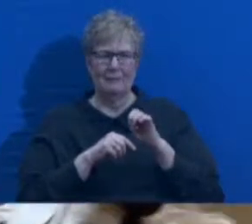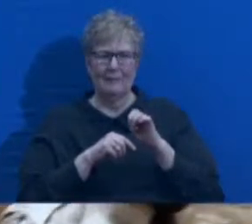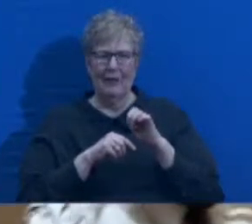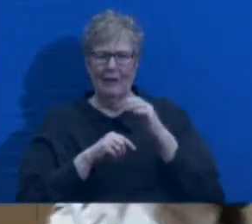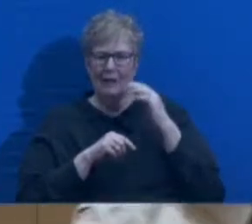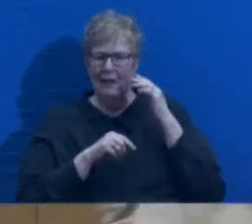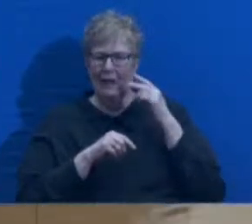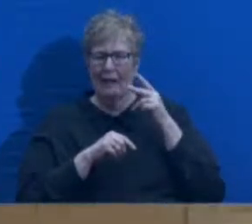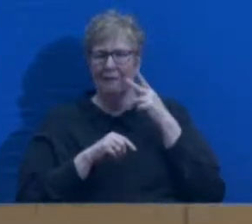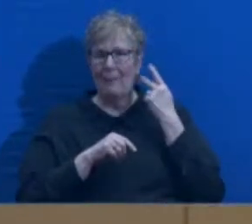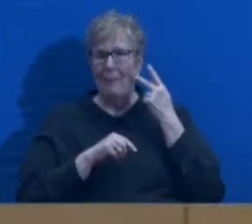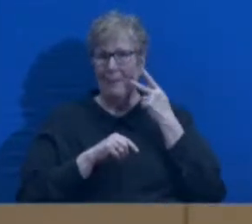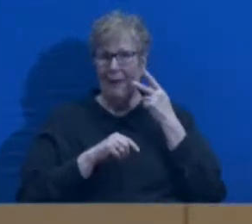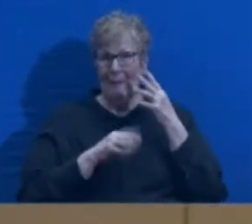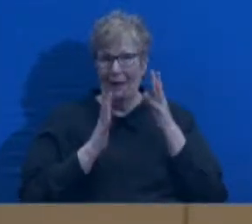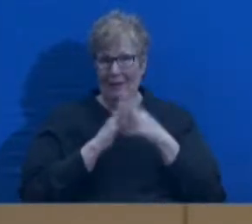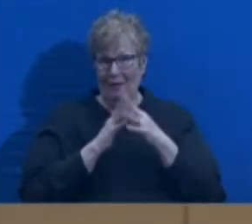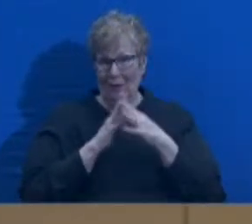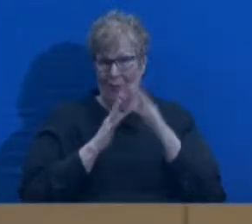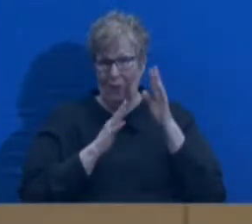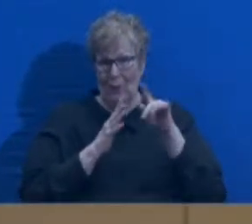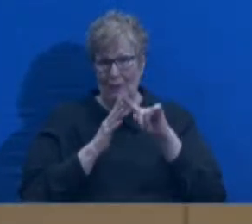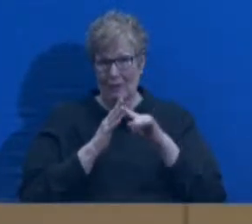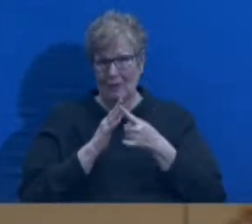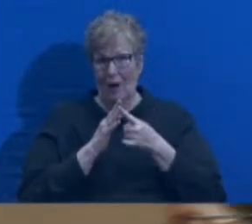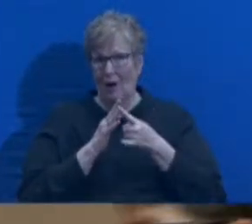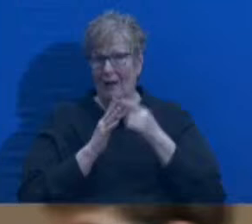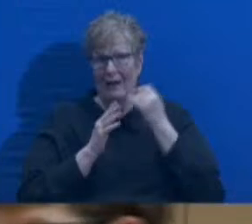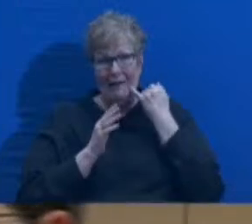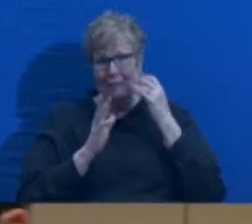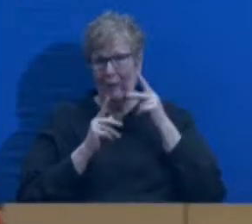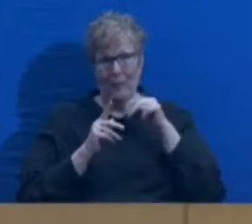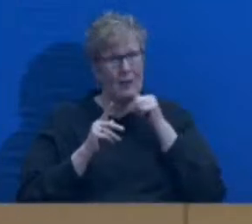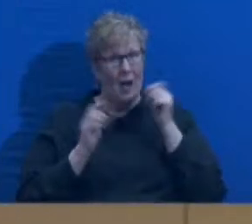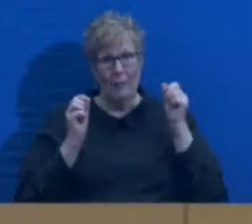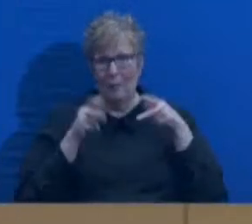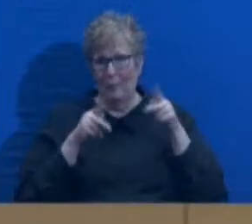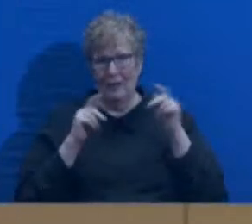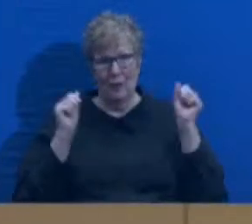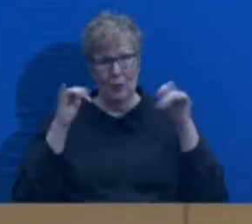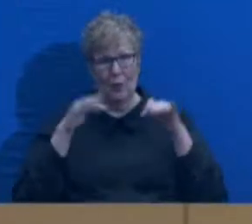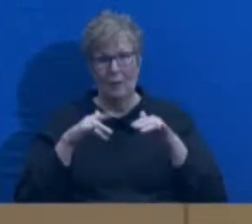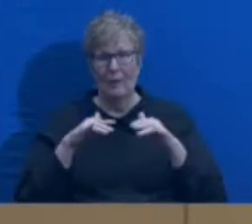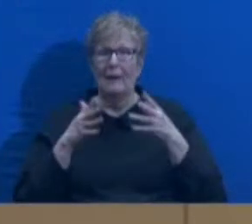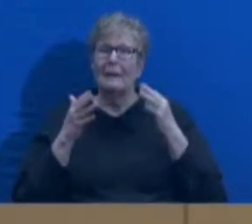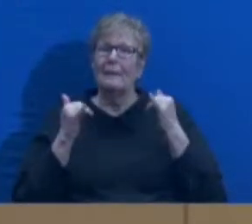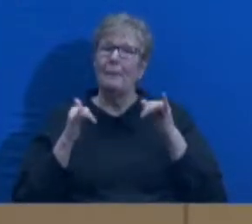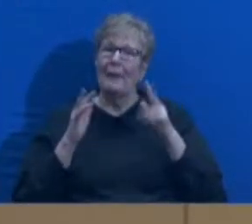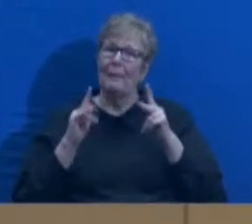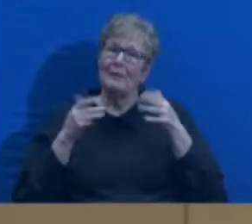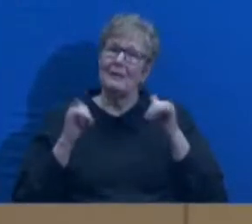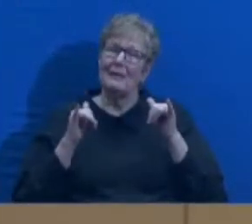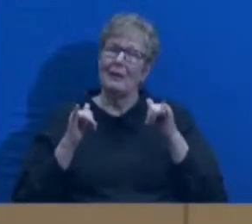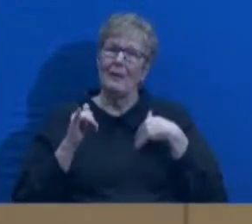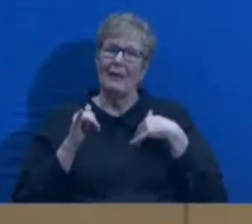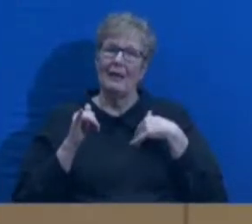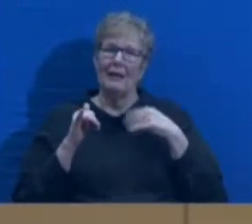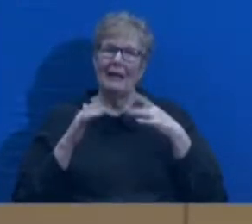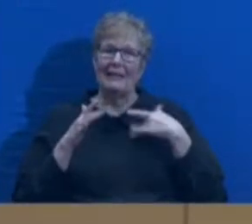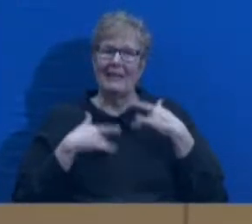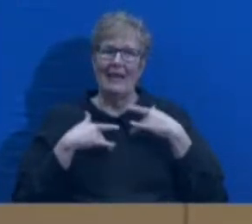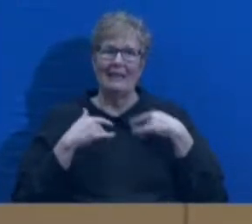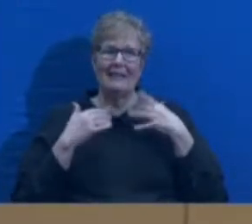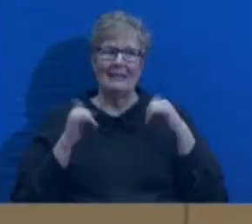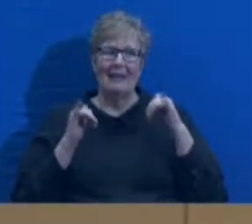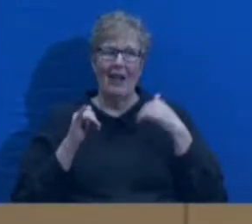starting back up, even if fans are not allowed in the stadium, of course they're going to be excited. There will probably be tailgating outside.